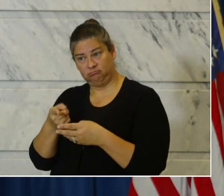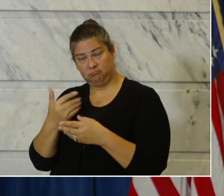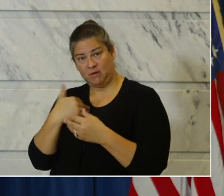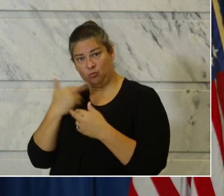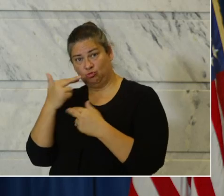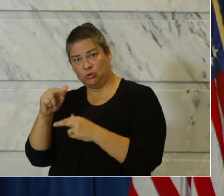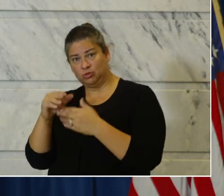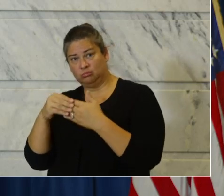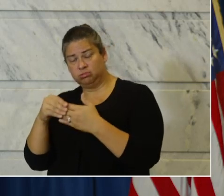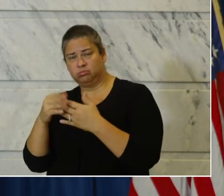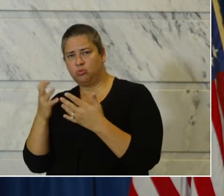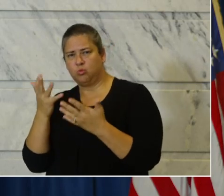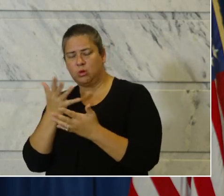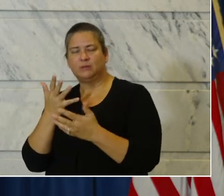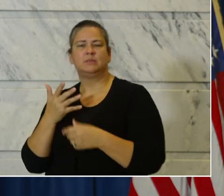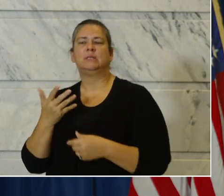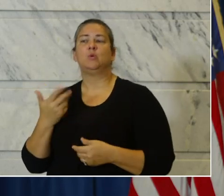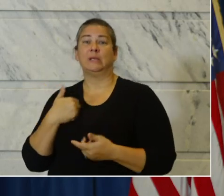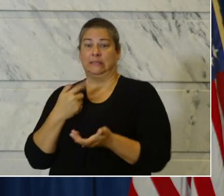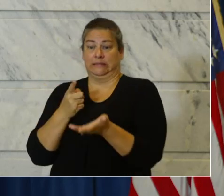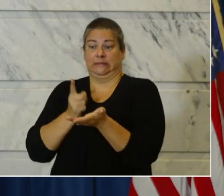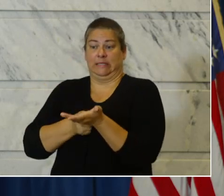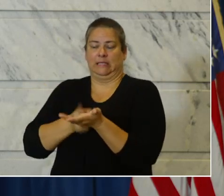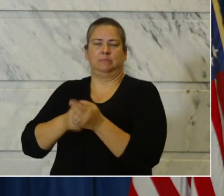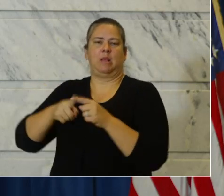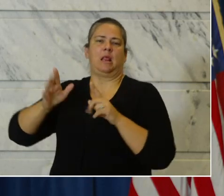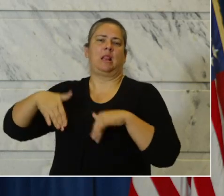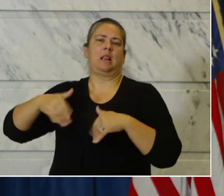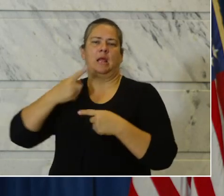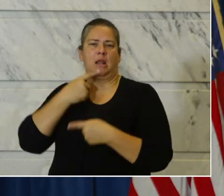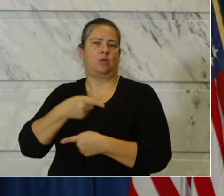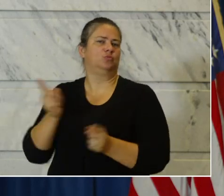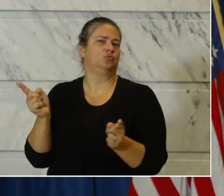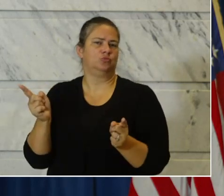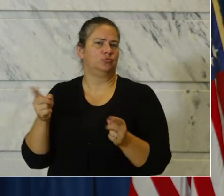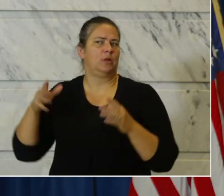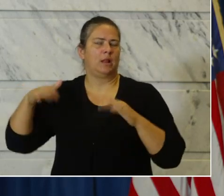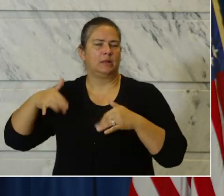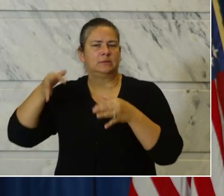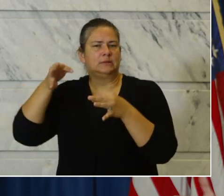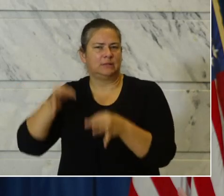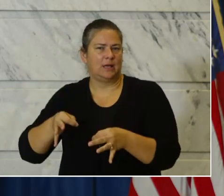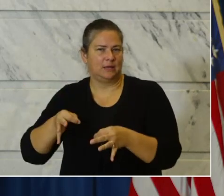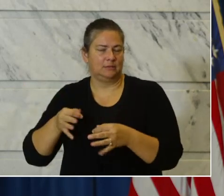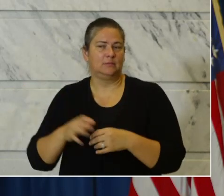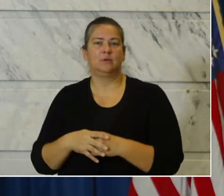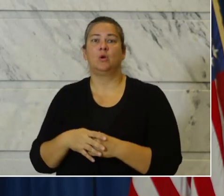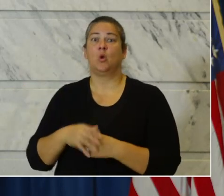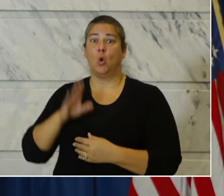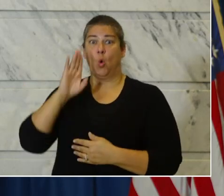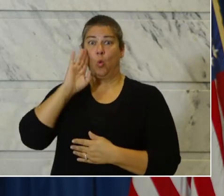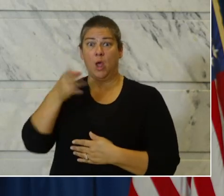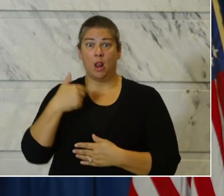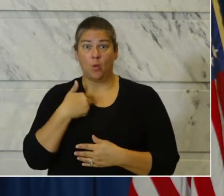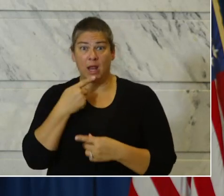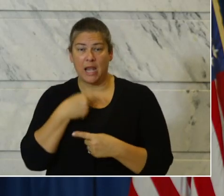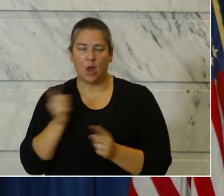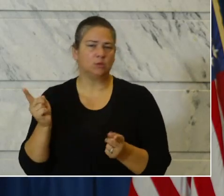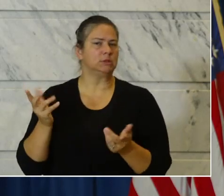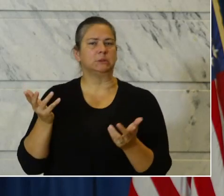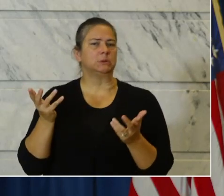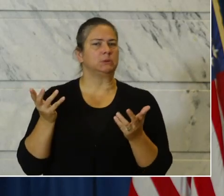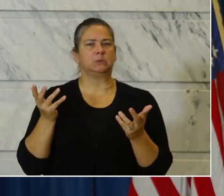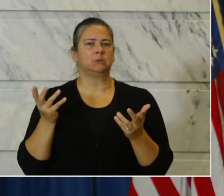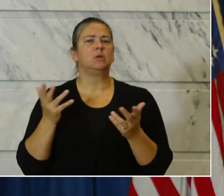of those stages yet, so we don't have any step to announce. Nor should it suggest that we're going to have a step to announce, but it